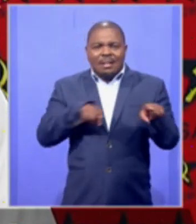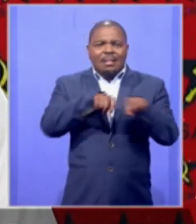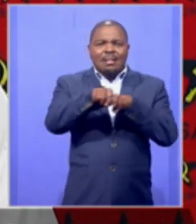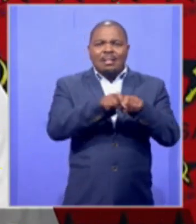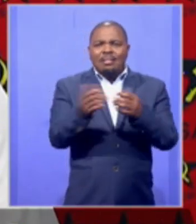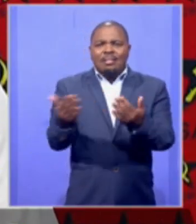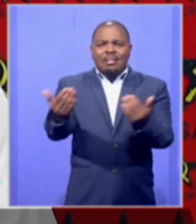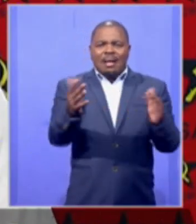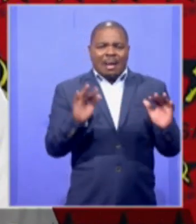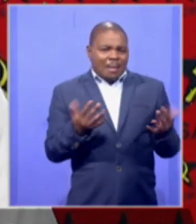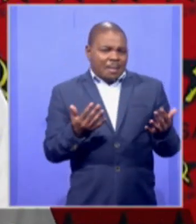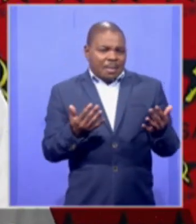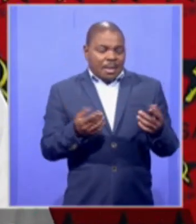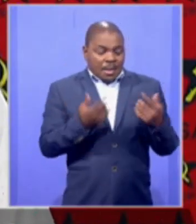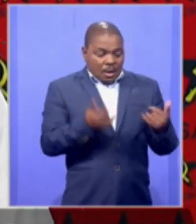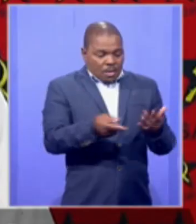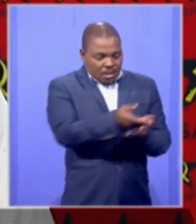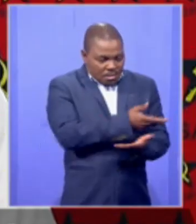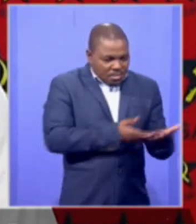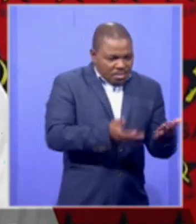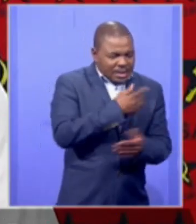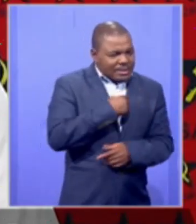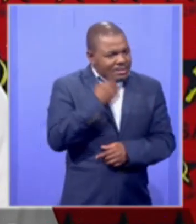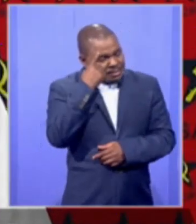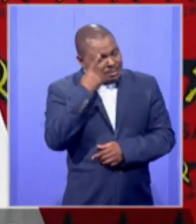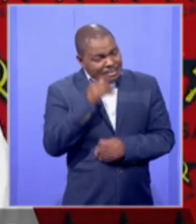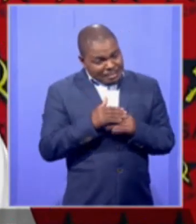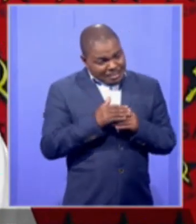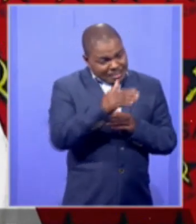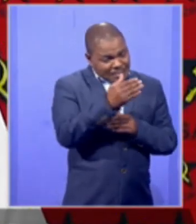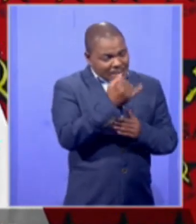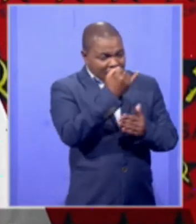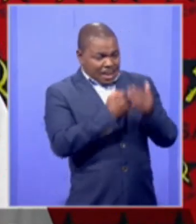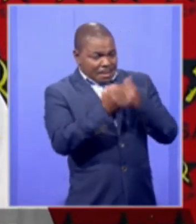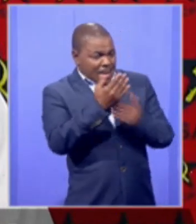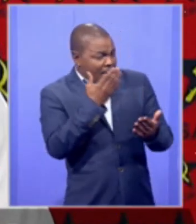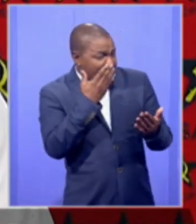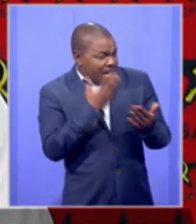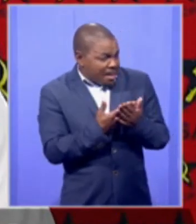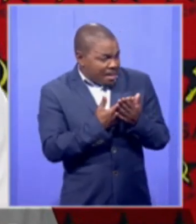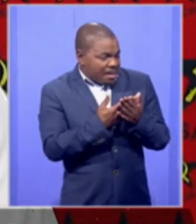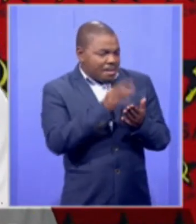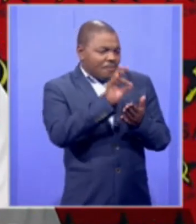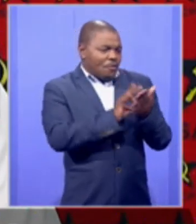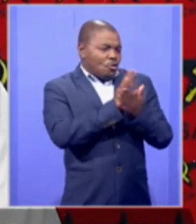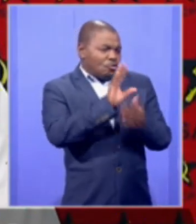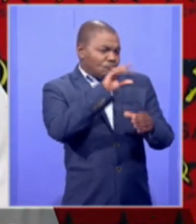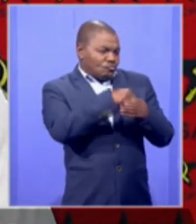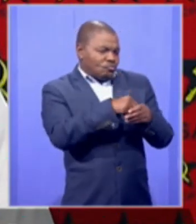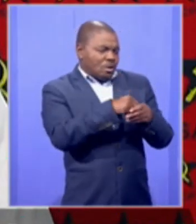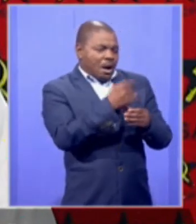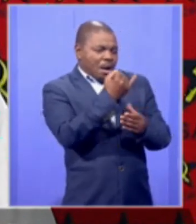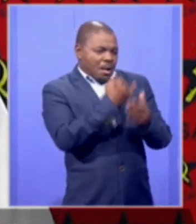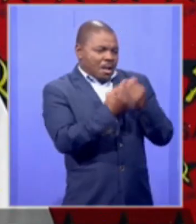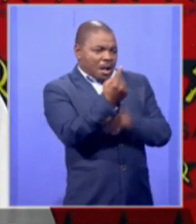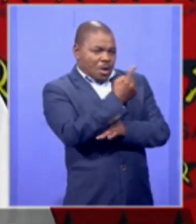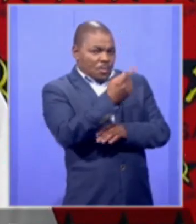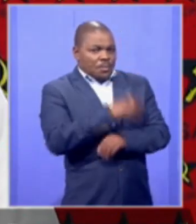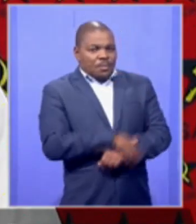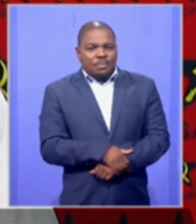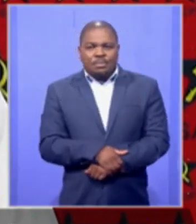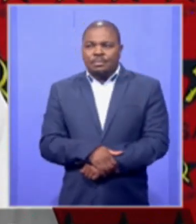a me go a kgonagala gore ba ka tswela pele ka lone lano le la bone la gore ba conteste di elections ke